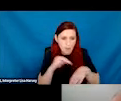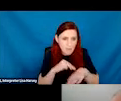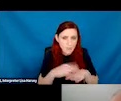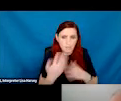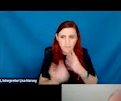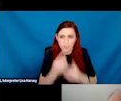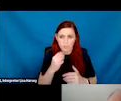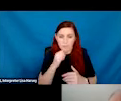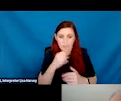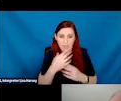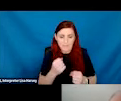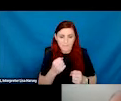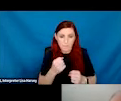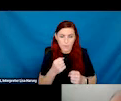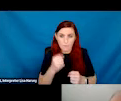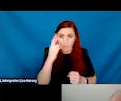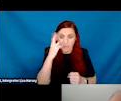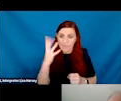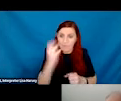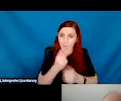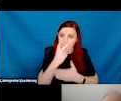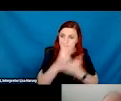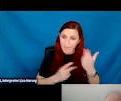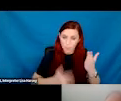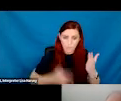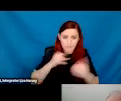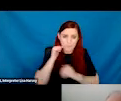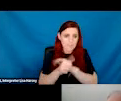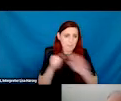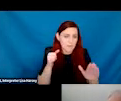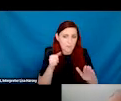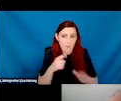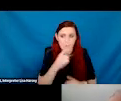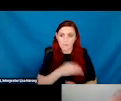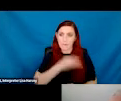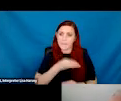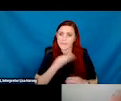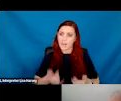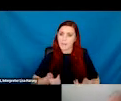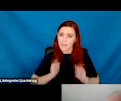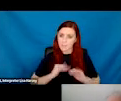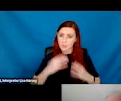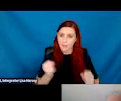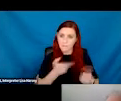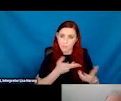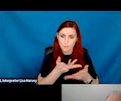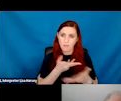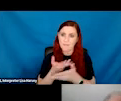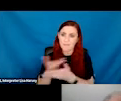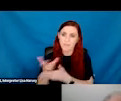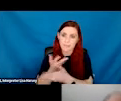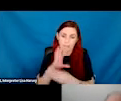the value of lived experience is essential. And so I was very pleased to see accessibility consultation included in the